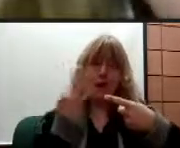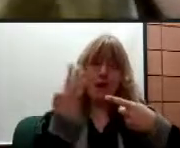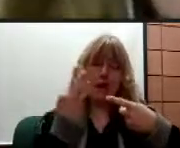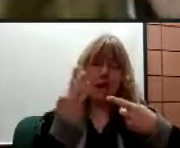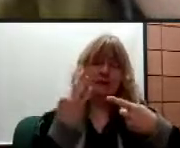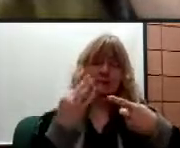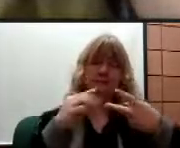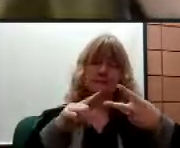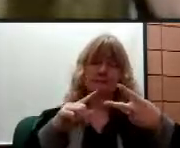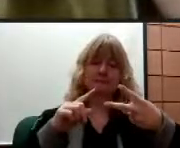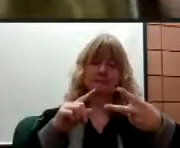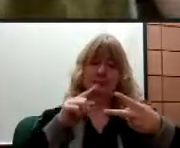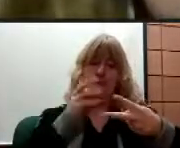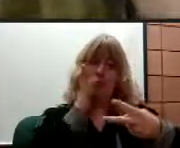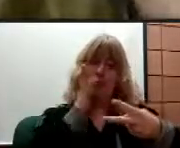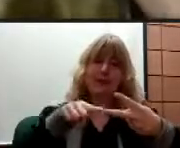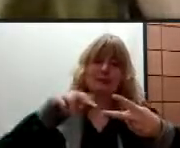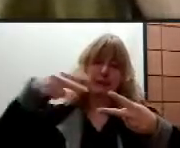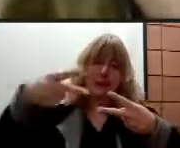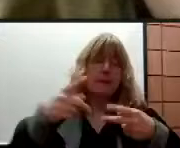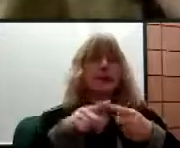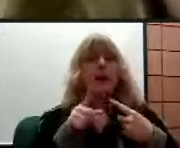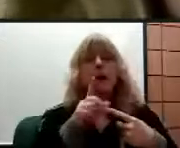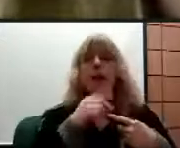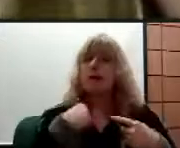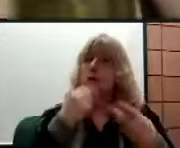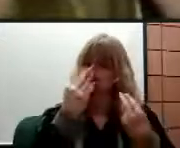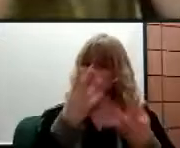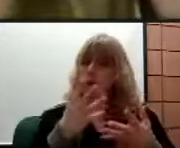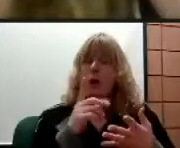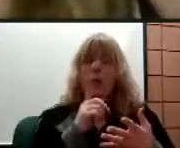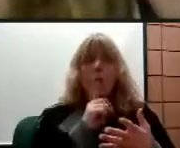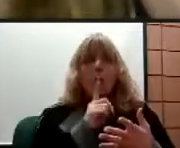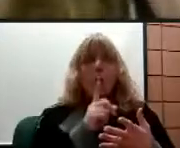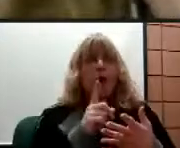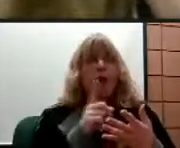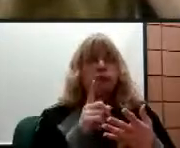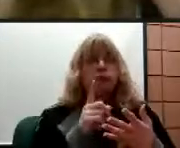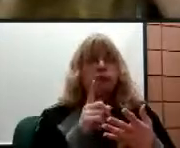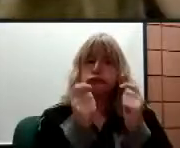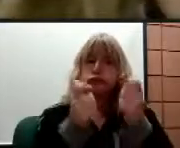is a really efficient process. And